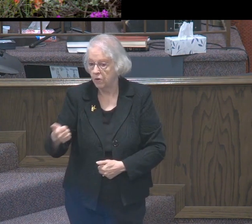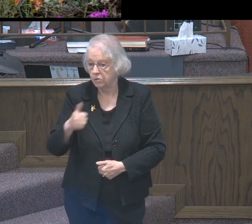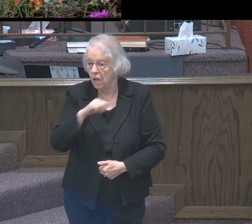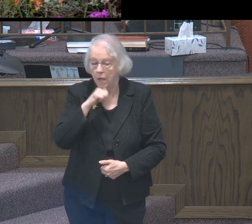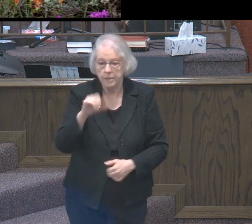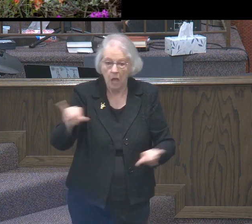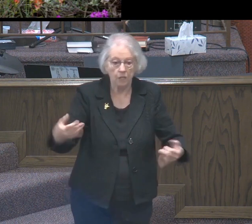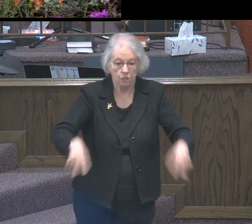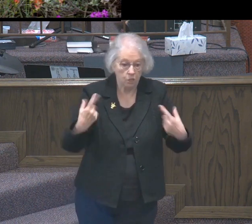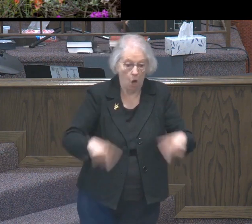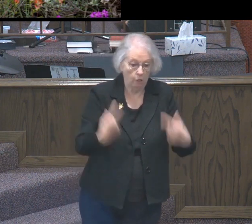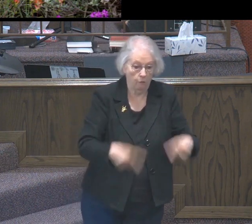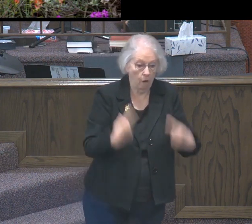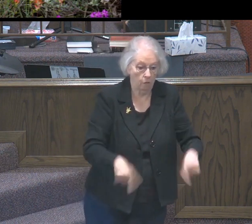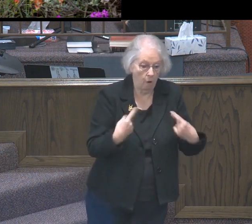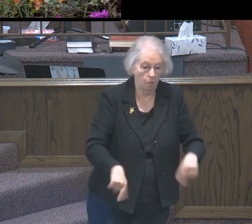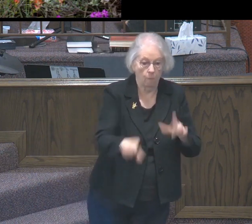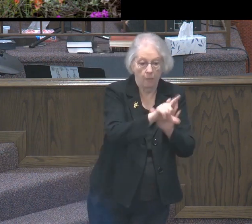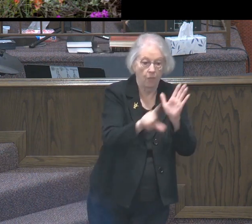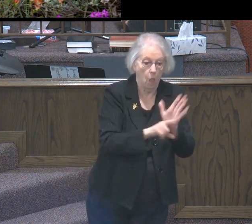or the law and the prophets.